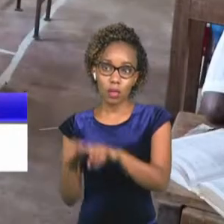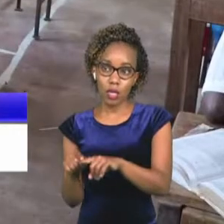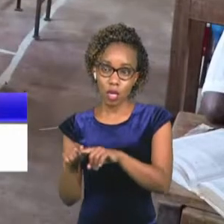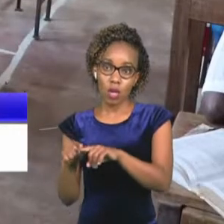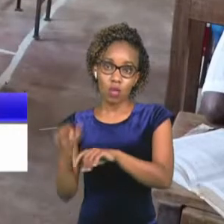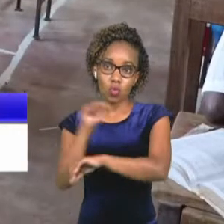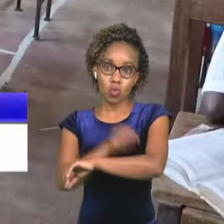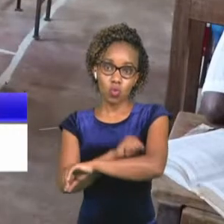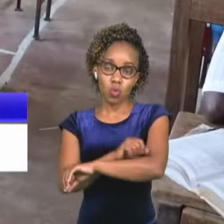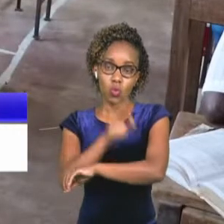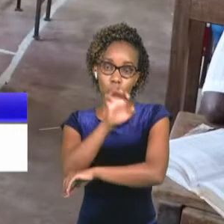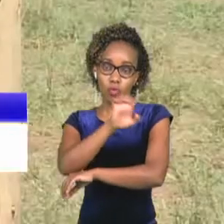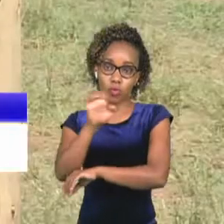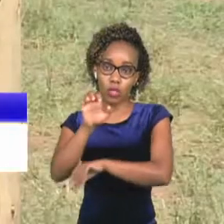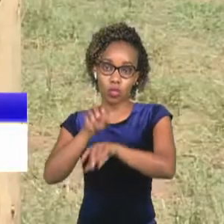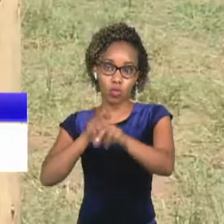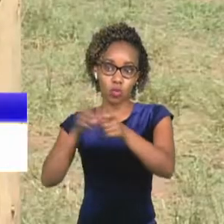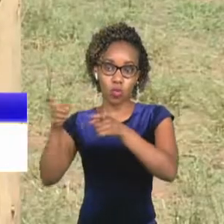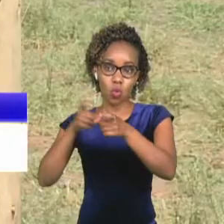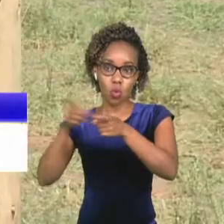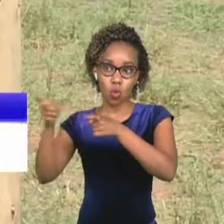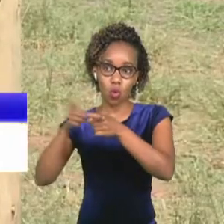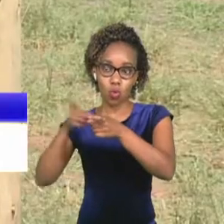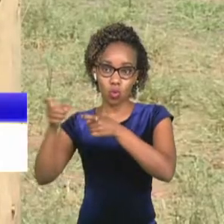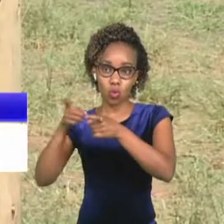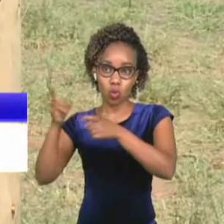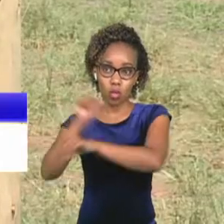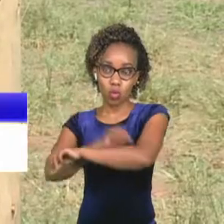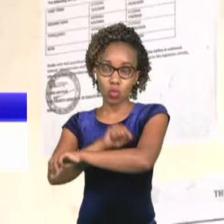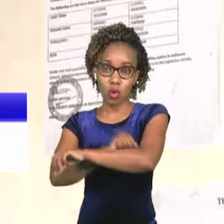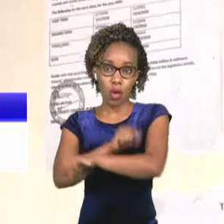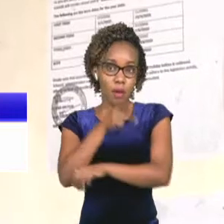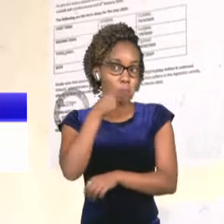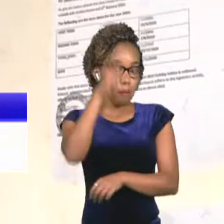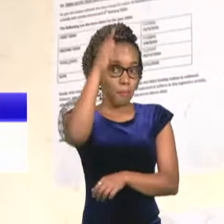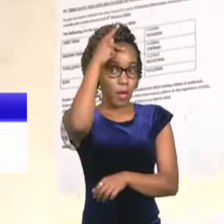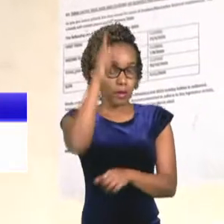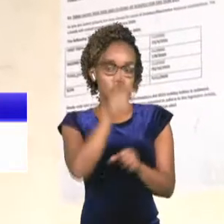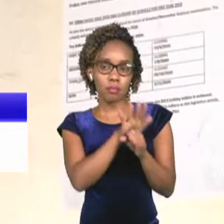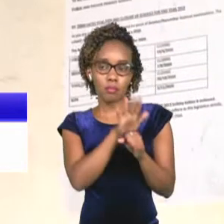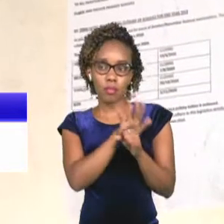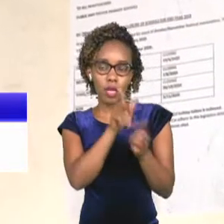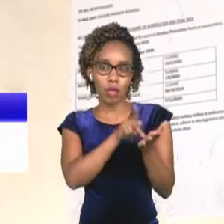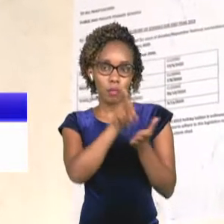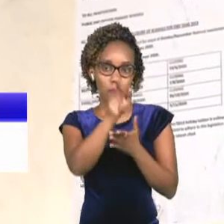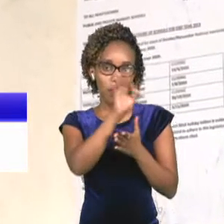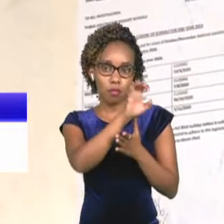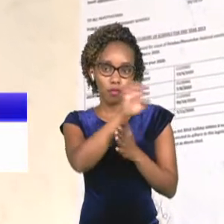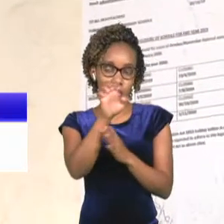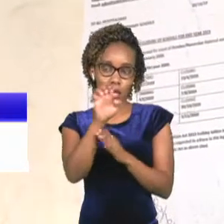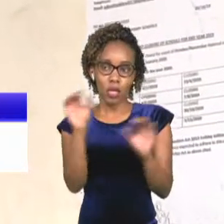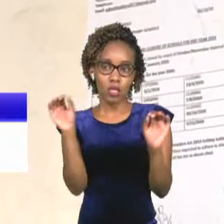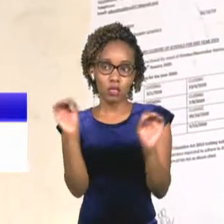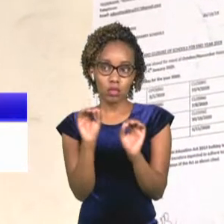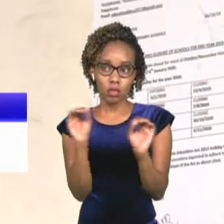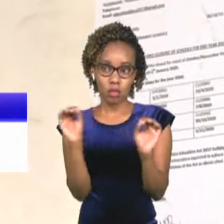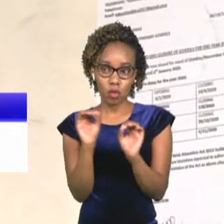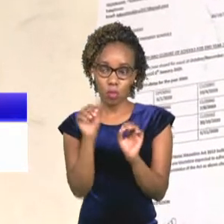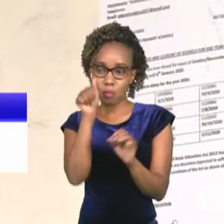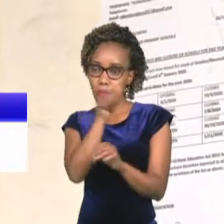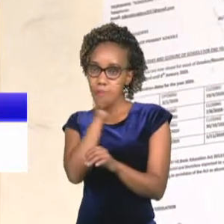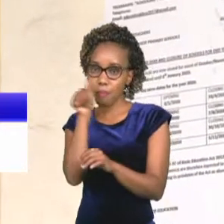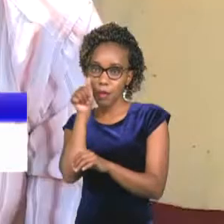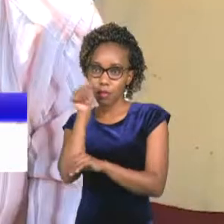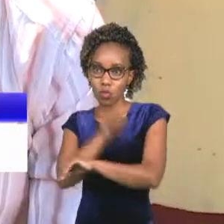institution. And with this pandemic, most of the parents had been laid off work. Hence, fees payment has been an issue nationally, crippling private